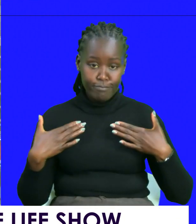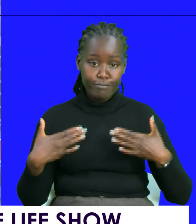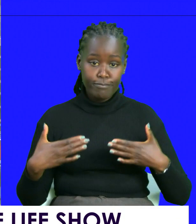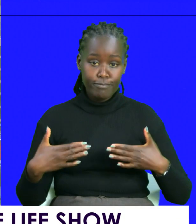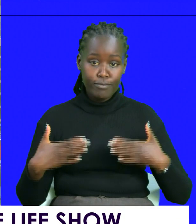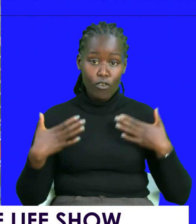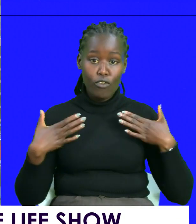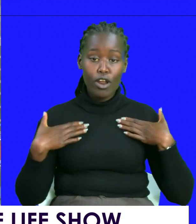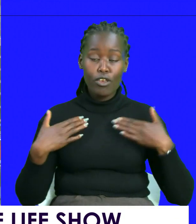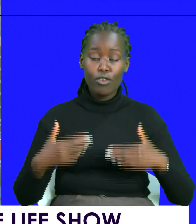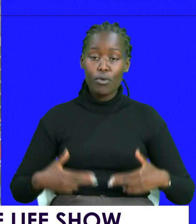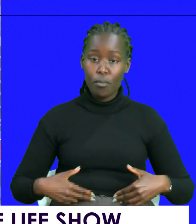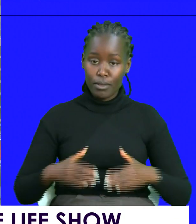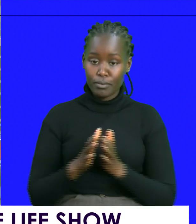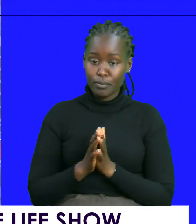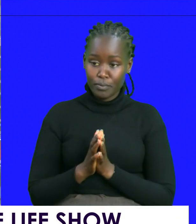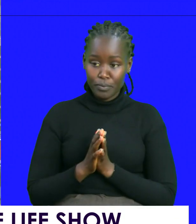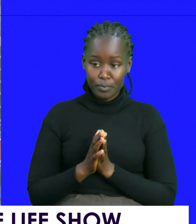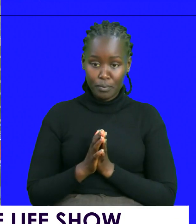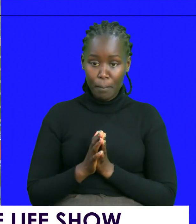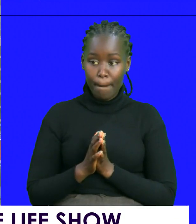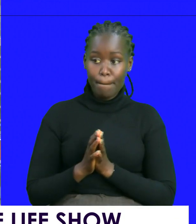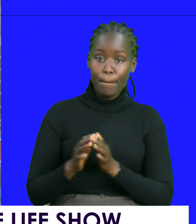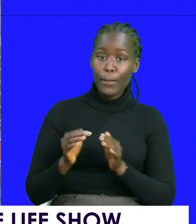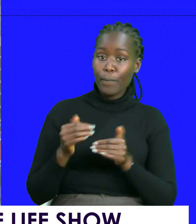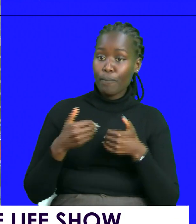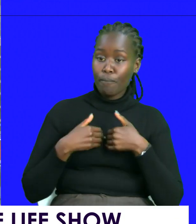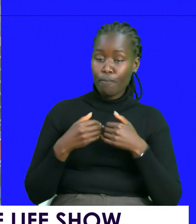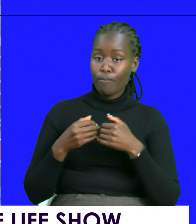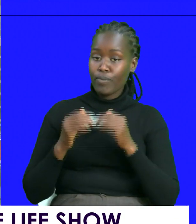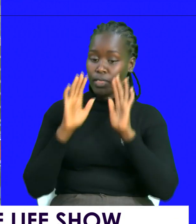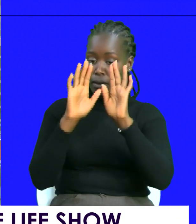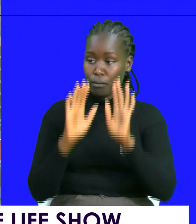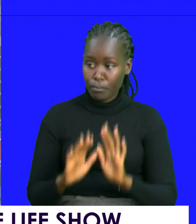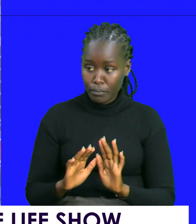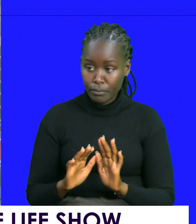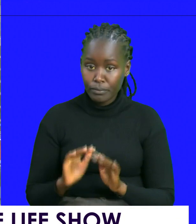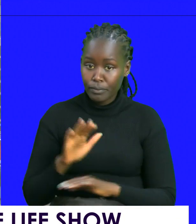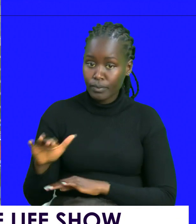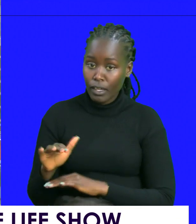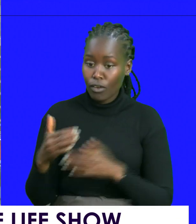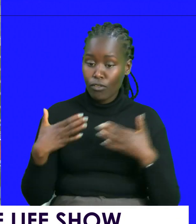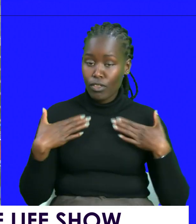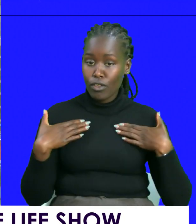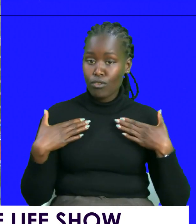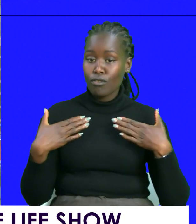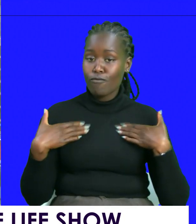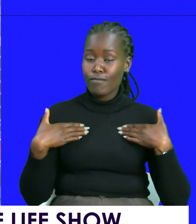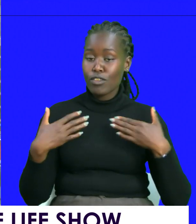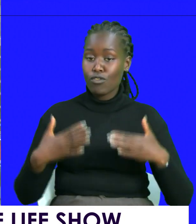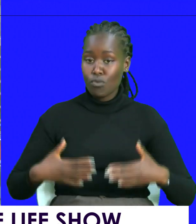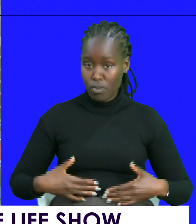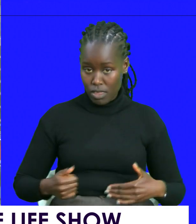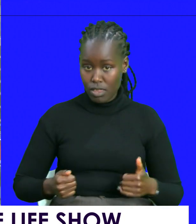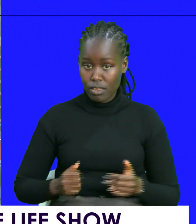You've neglected a very important bit of the human being. A